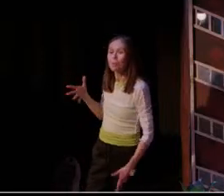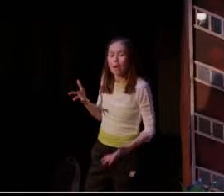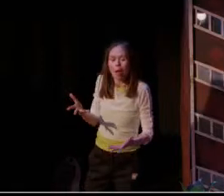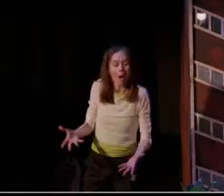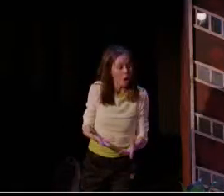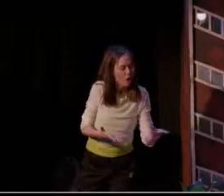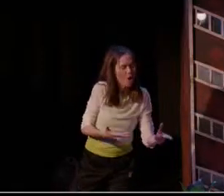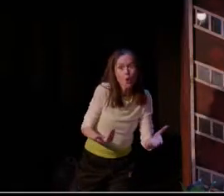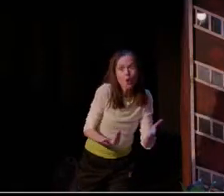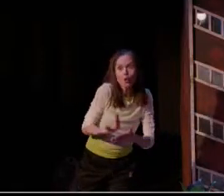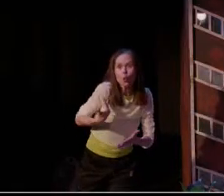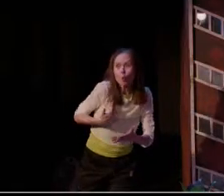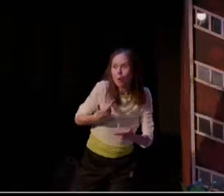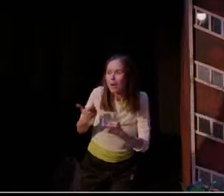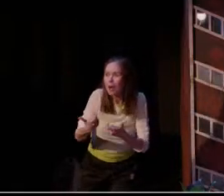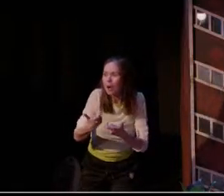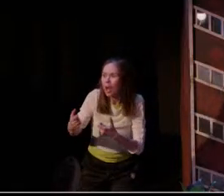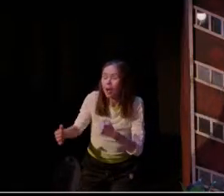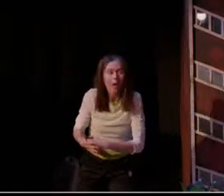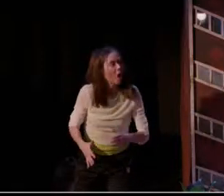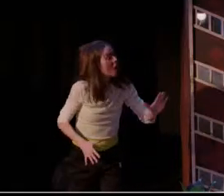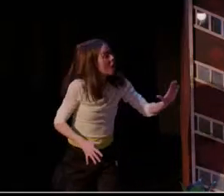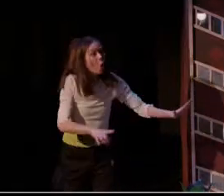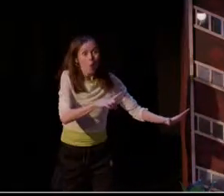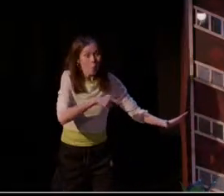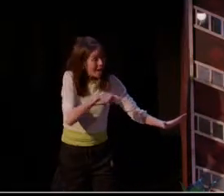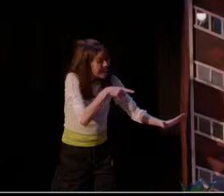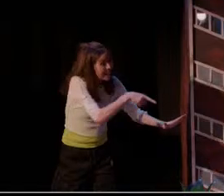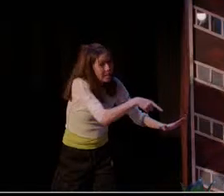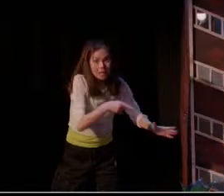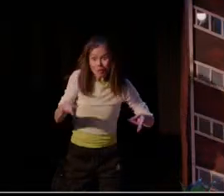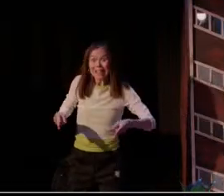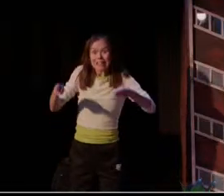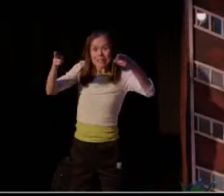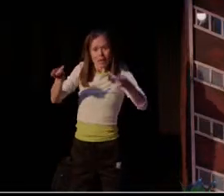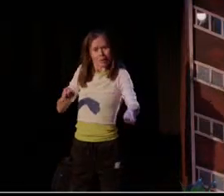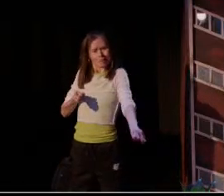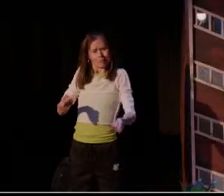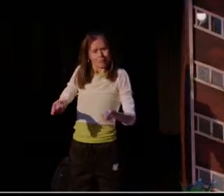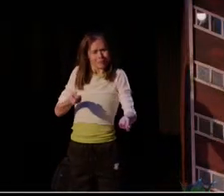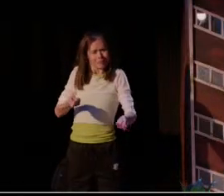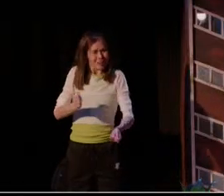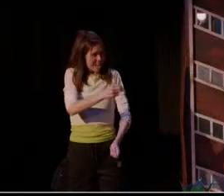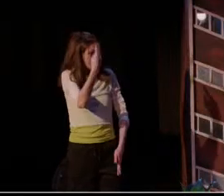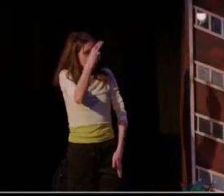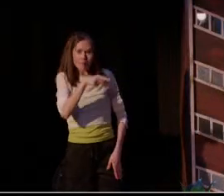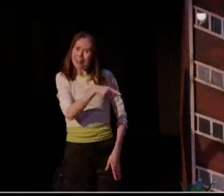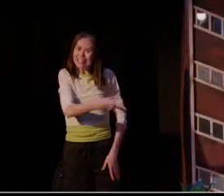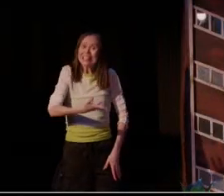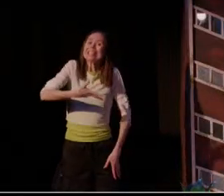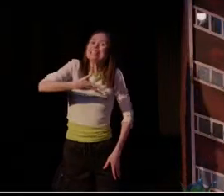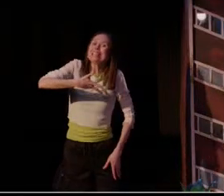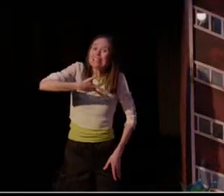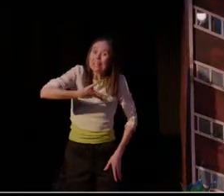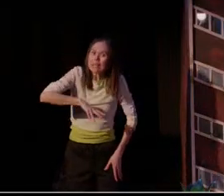pity not the estate nor the memory of his most respected name, and care too little what danger from a lack of an heir will drop upon the court and devour its